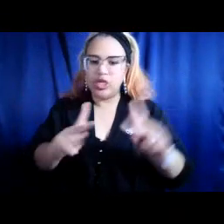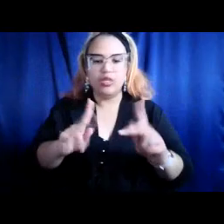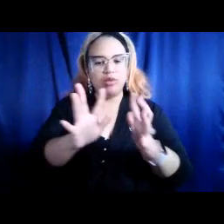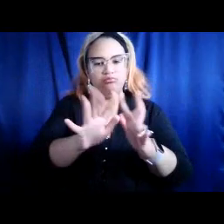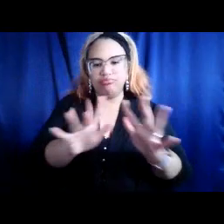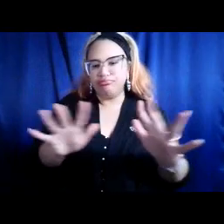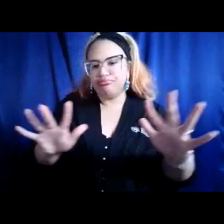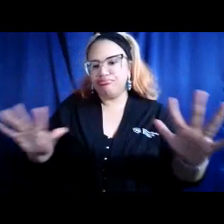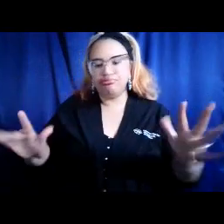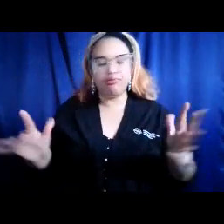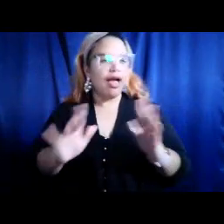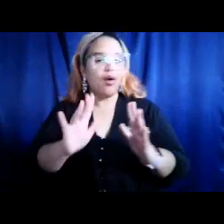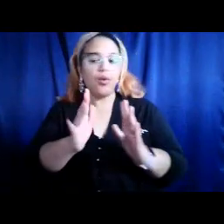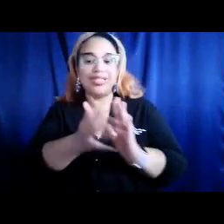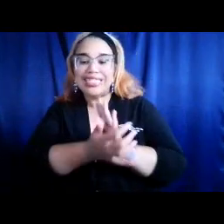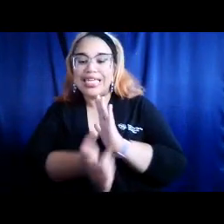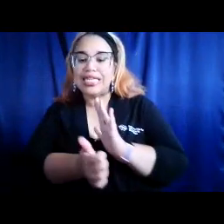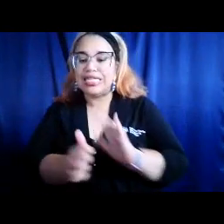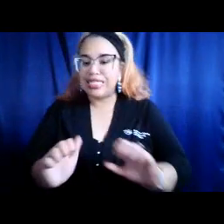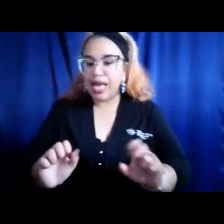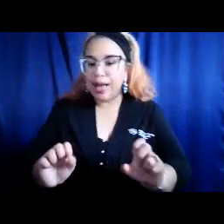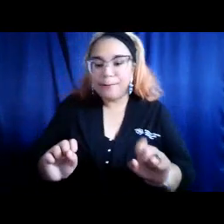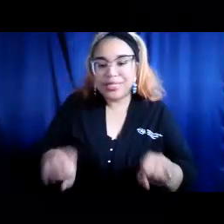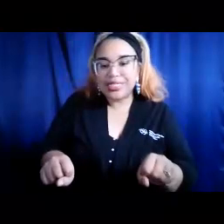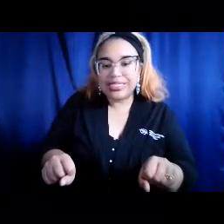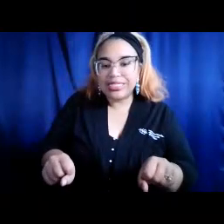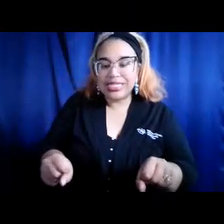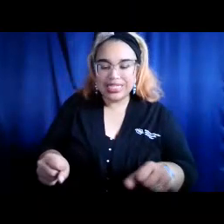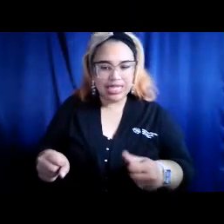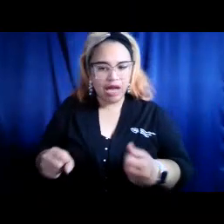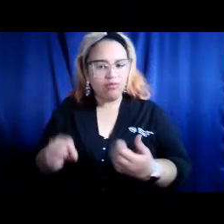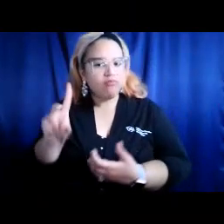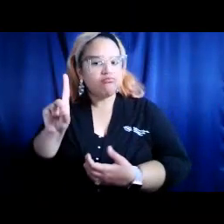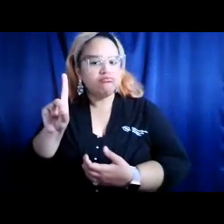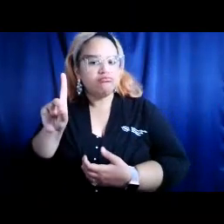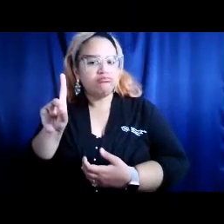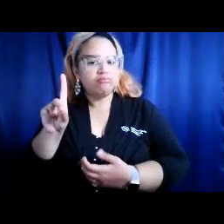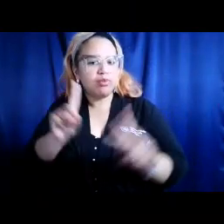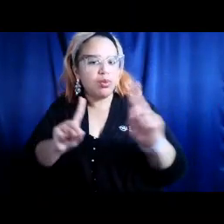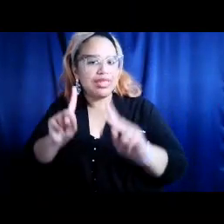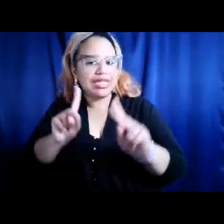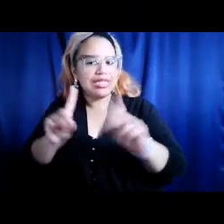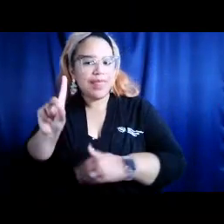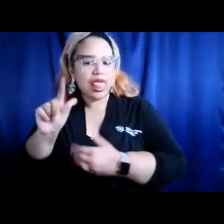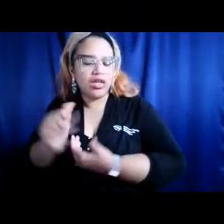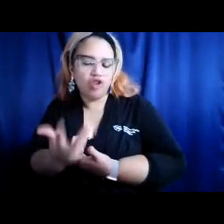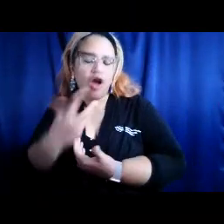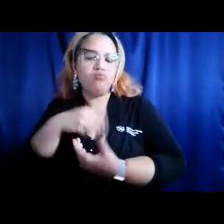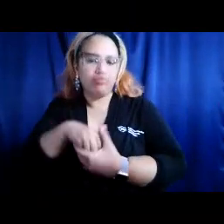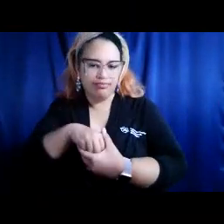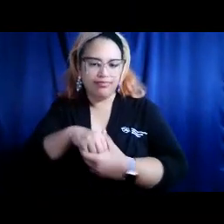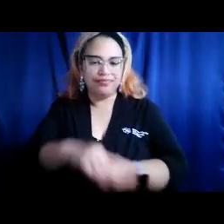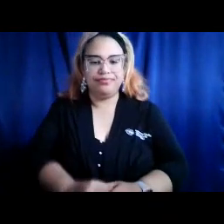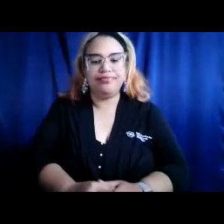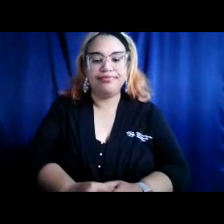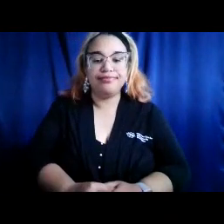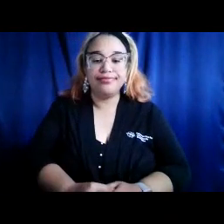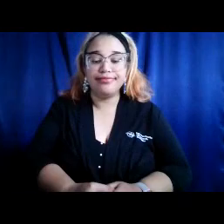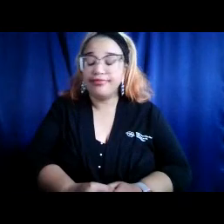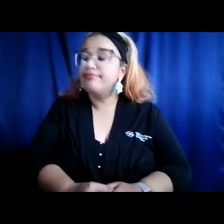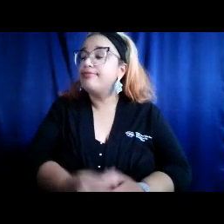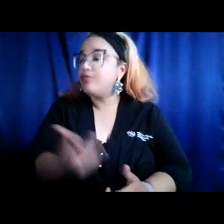consider. So we've talked about how culture plays a key role in whether employees feel comfortable to disclose a disability. So let's take